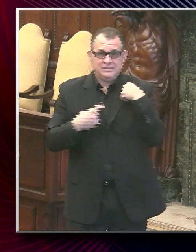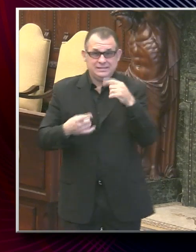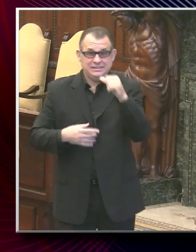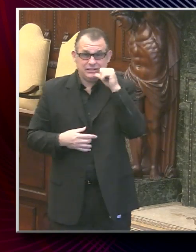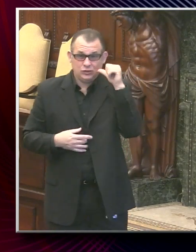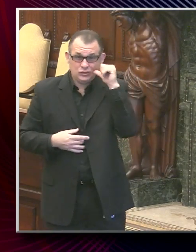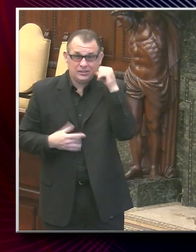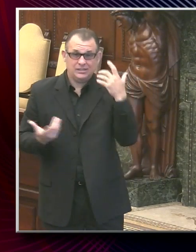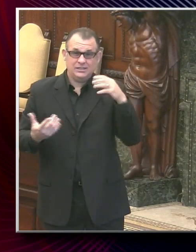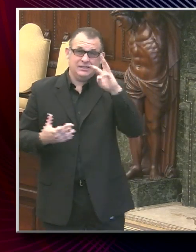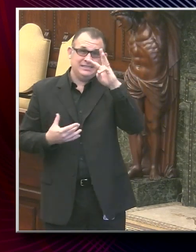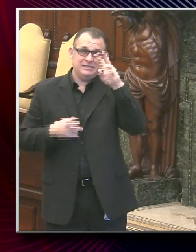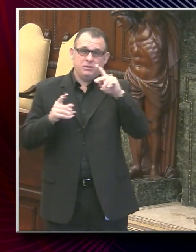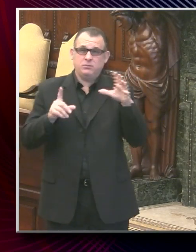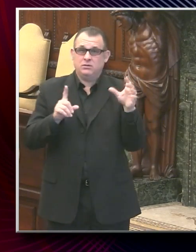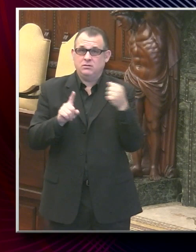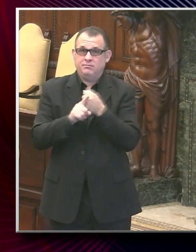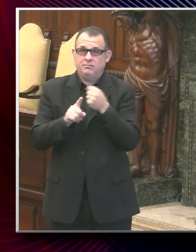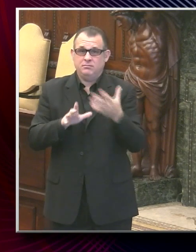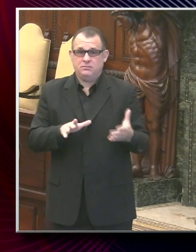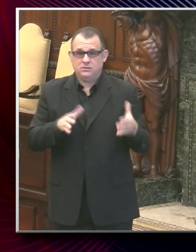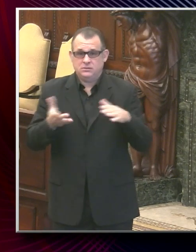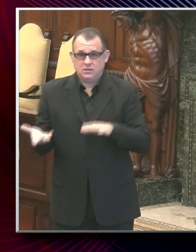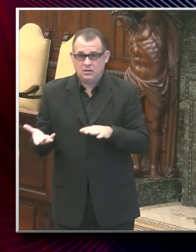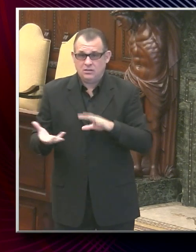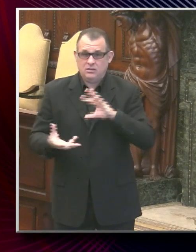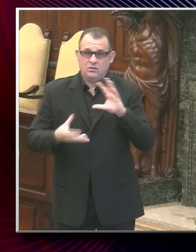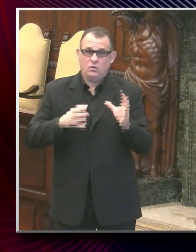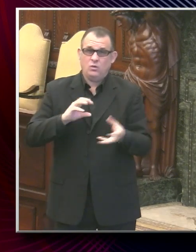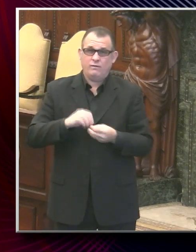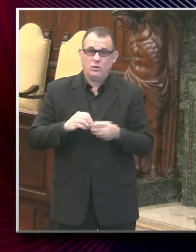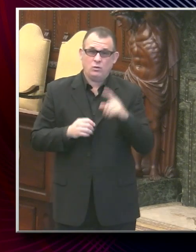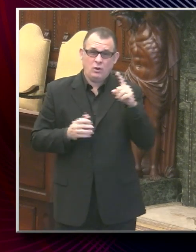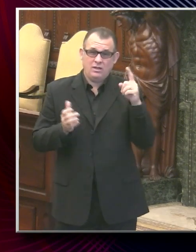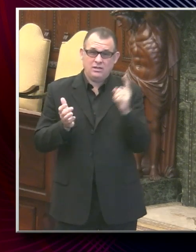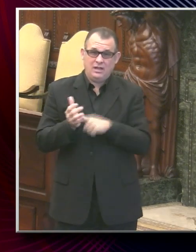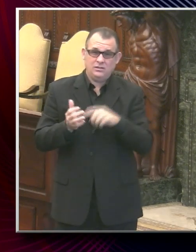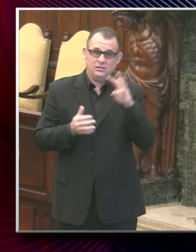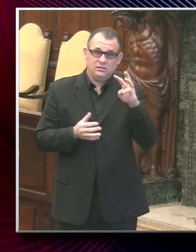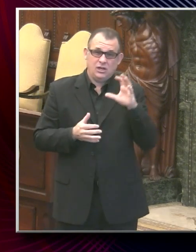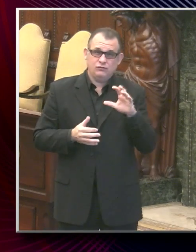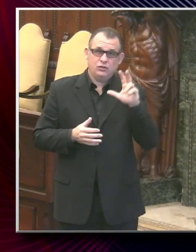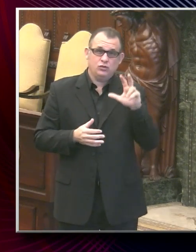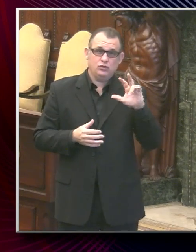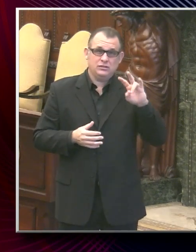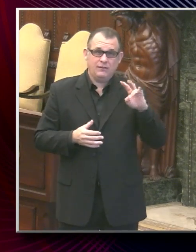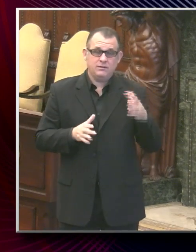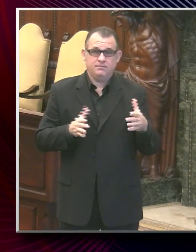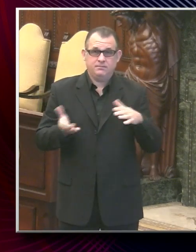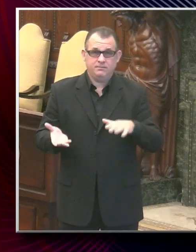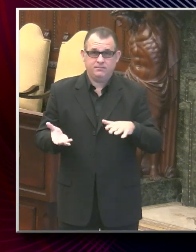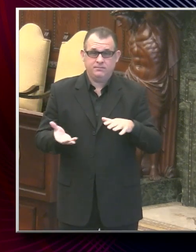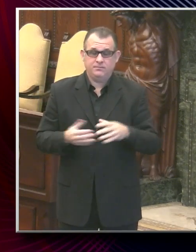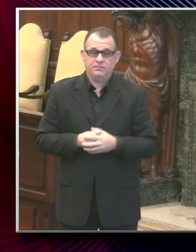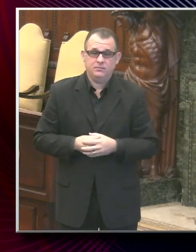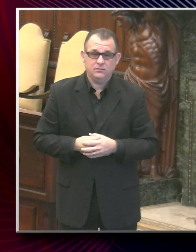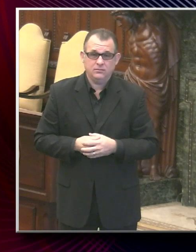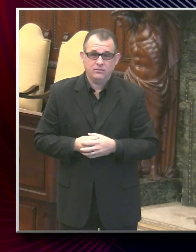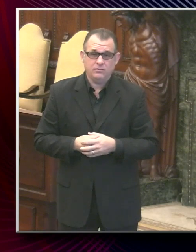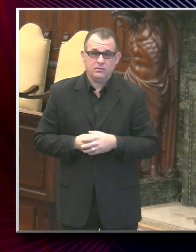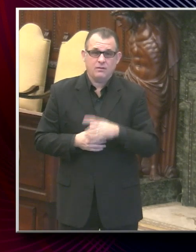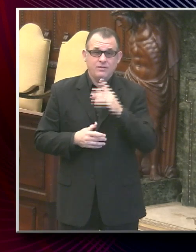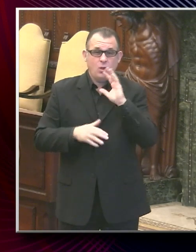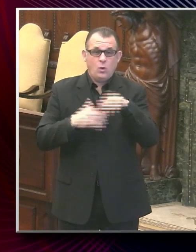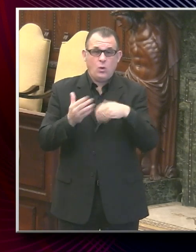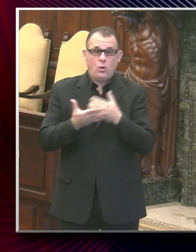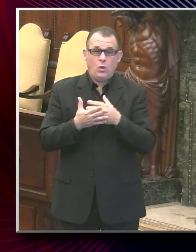the coronavirus infection, bringing us to a total of 1,637 since the beginning of the epidemic. Of those,